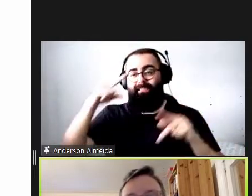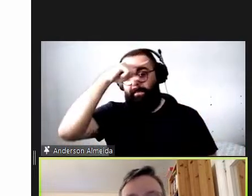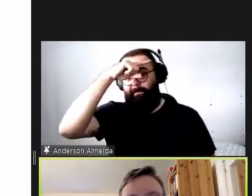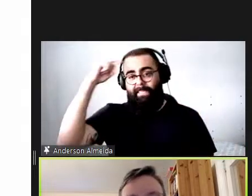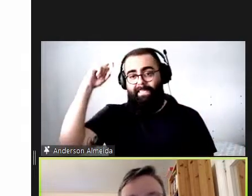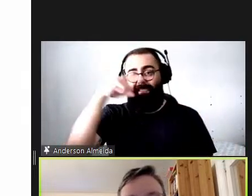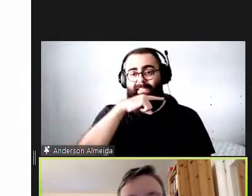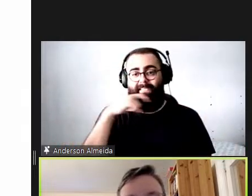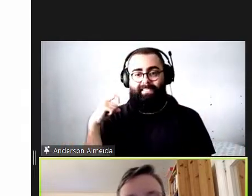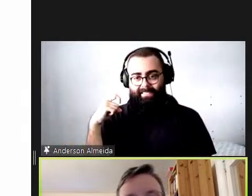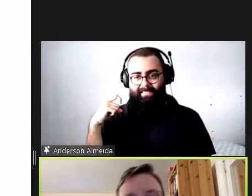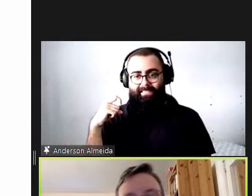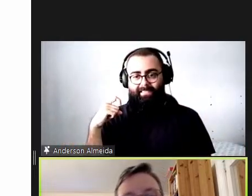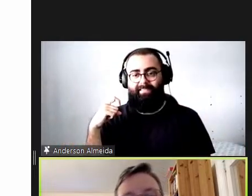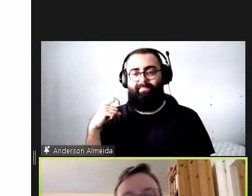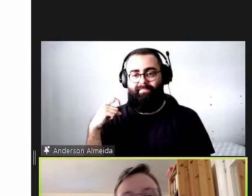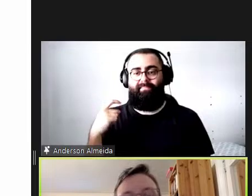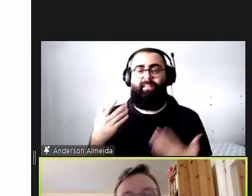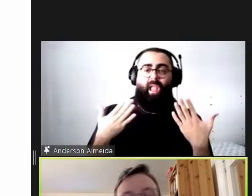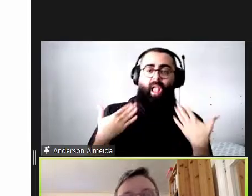different signs.